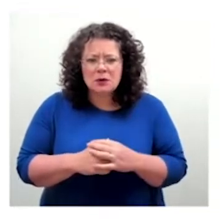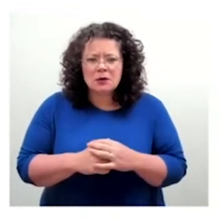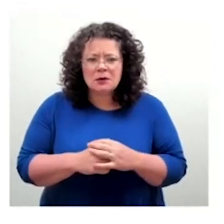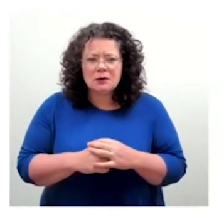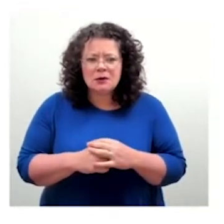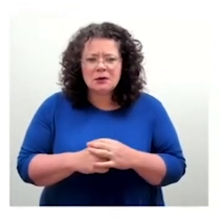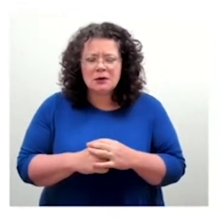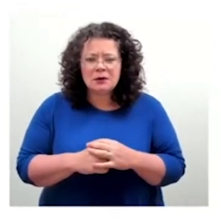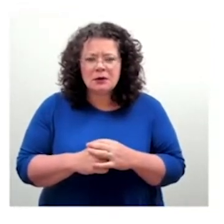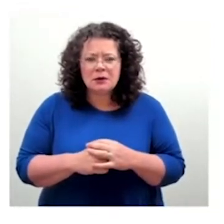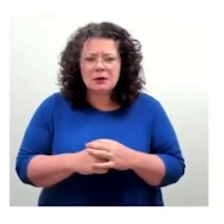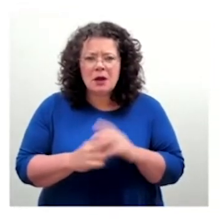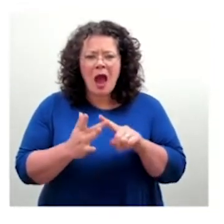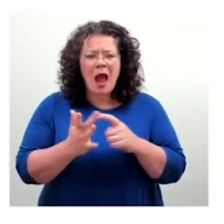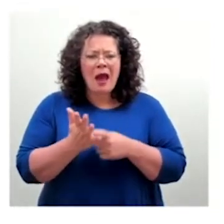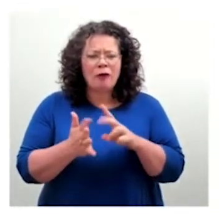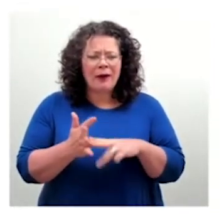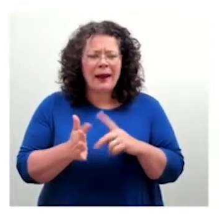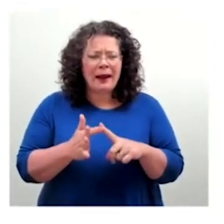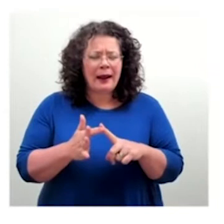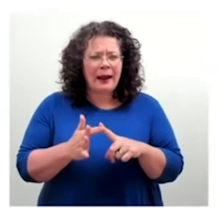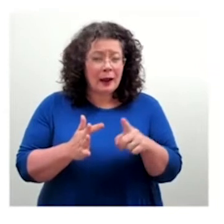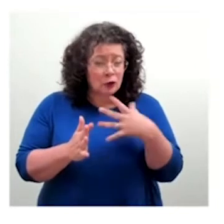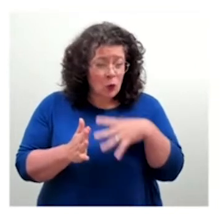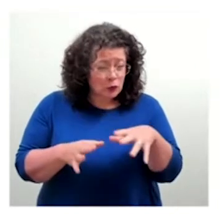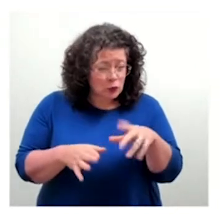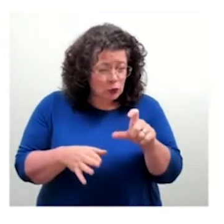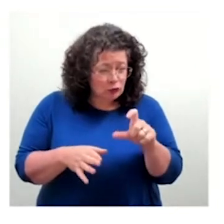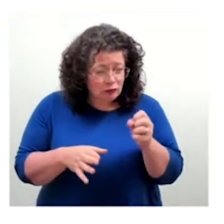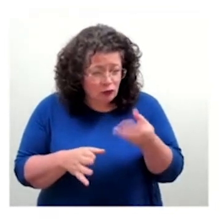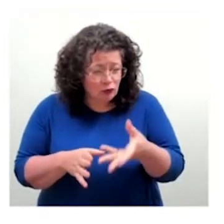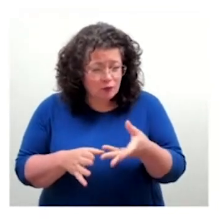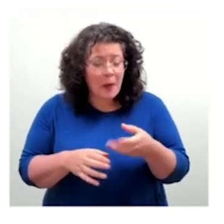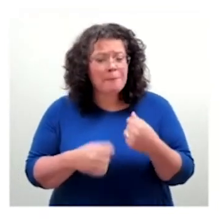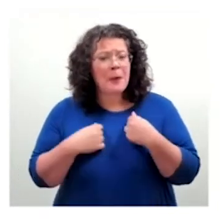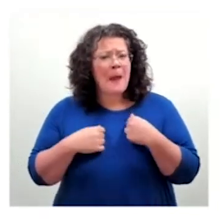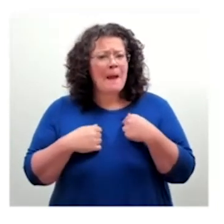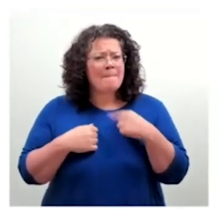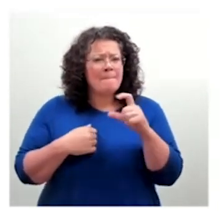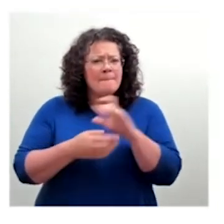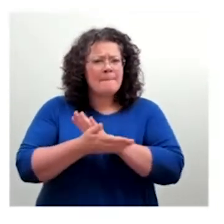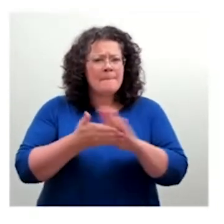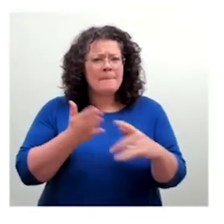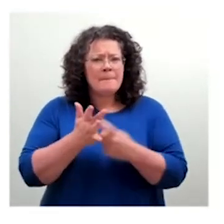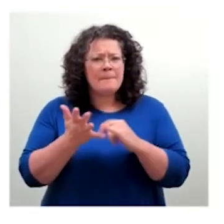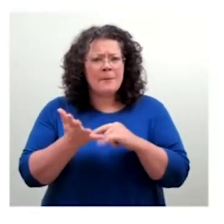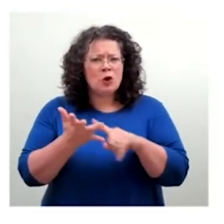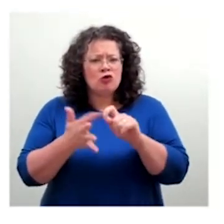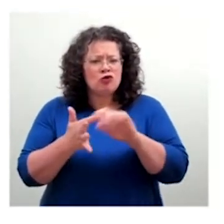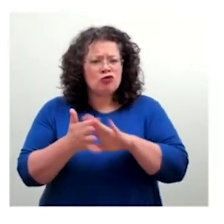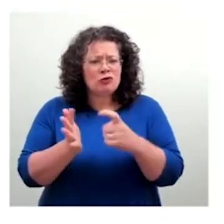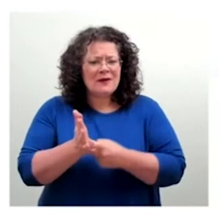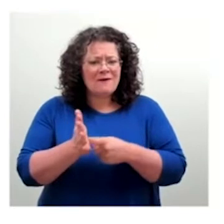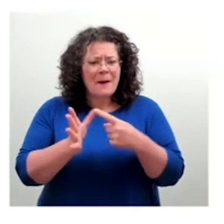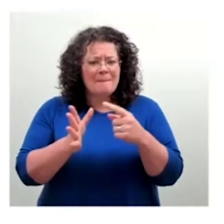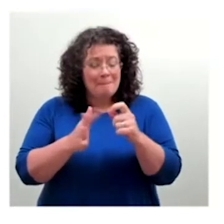accessibility programs and disability inclusion for this little company called Google. My pronouns are he and him. I am also wearing a blue